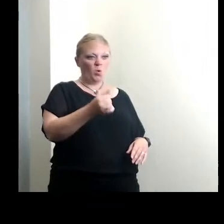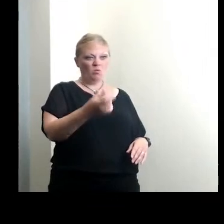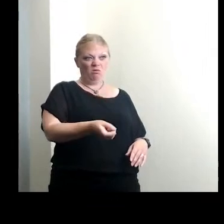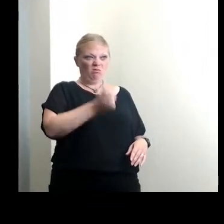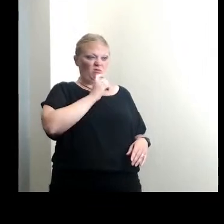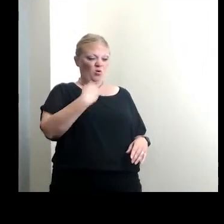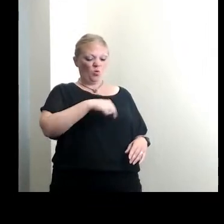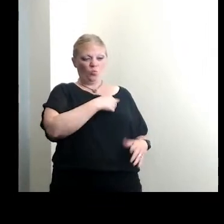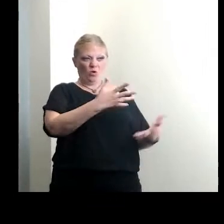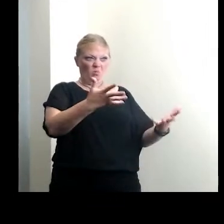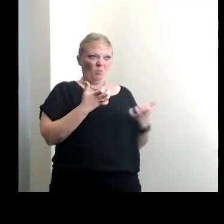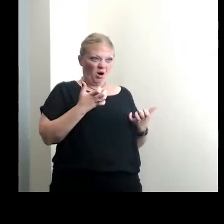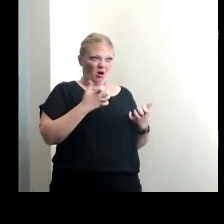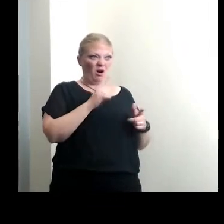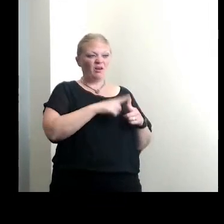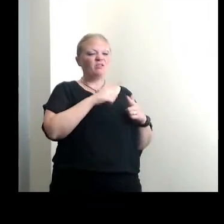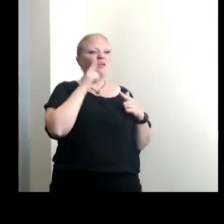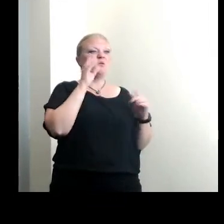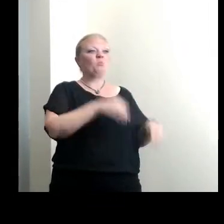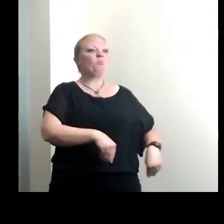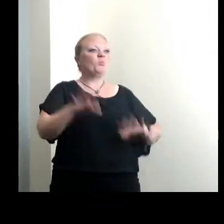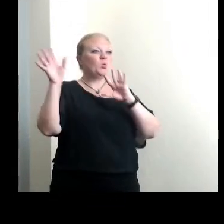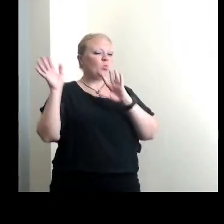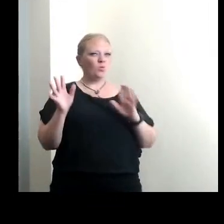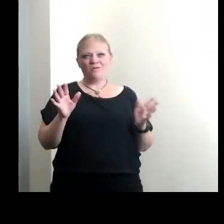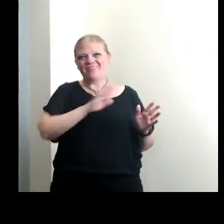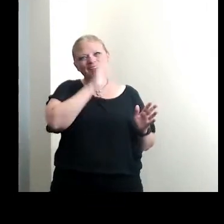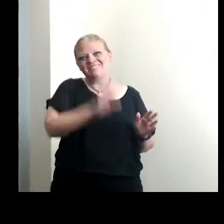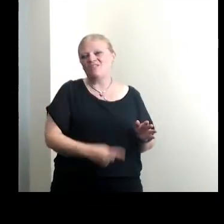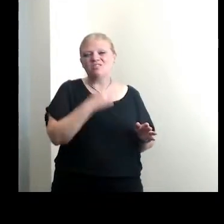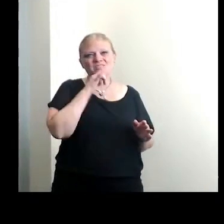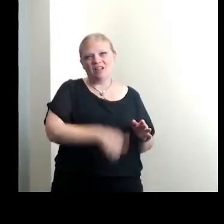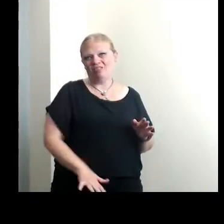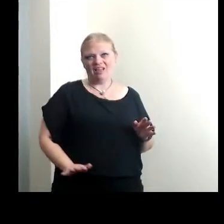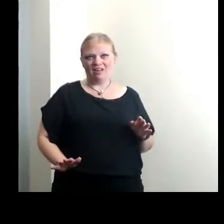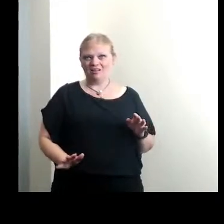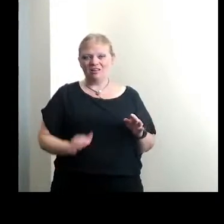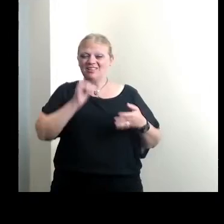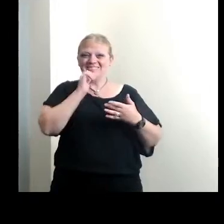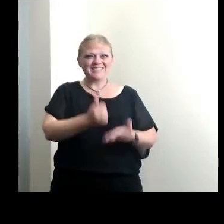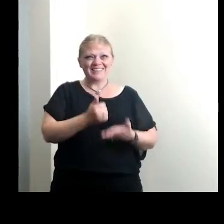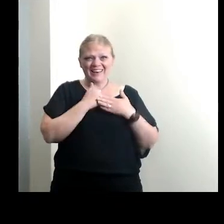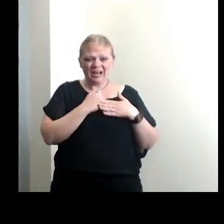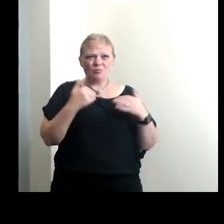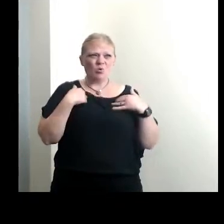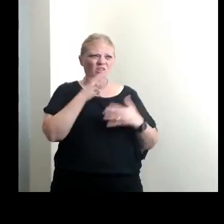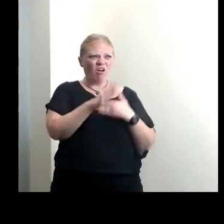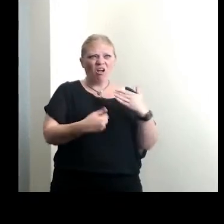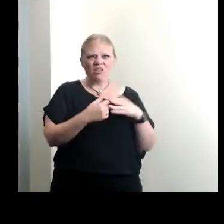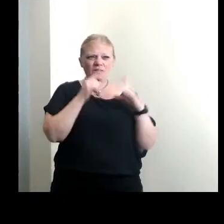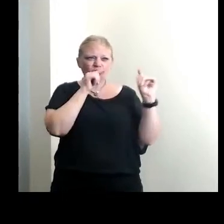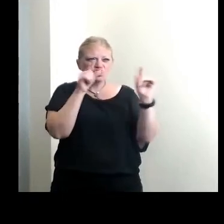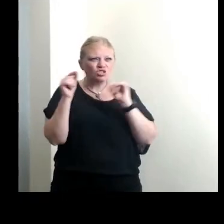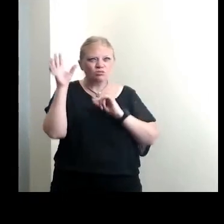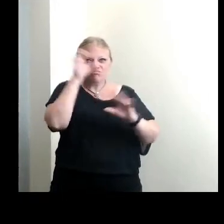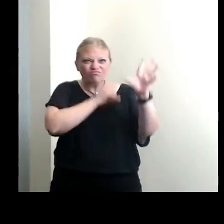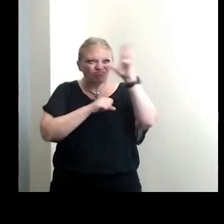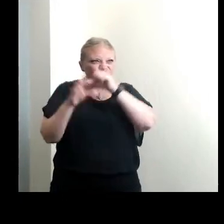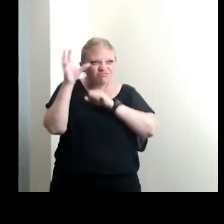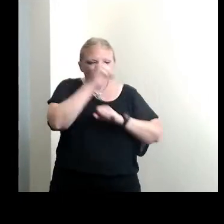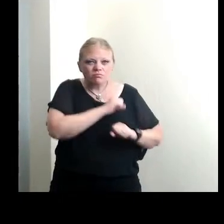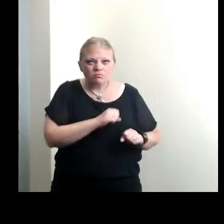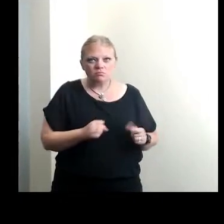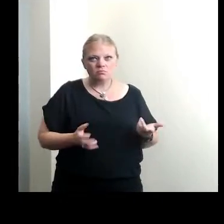town. And I just would leave it at that, because it does not help when you have all this speculation going on. And